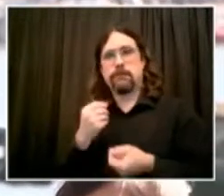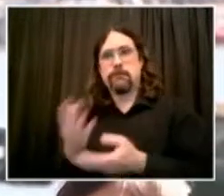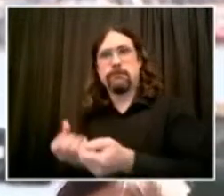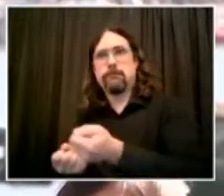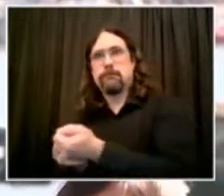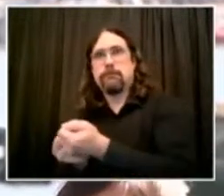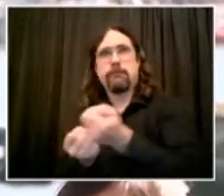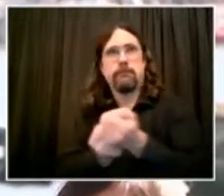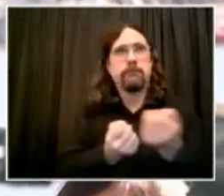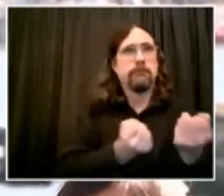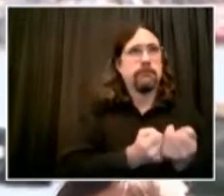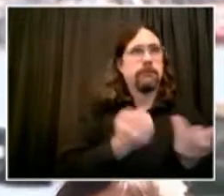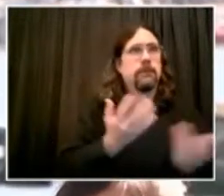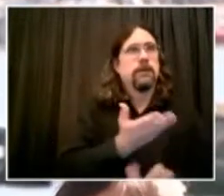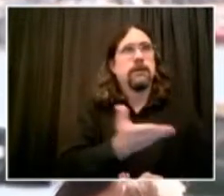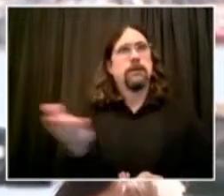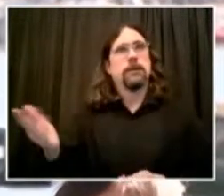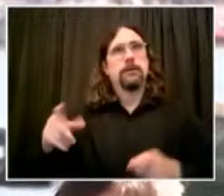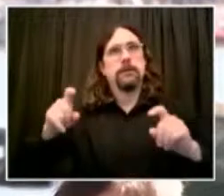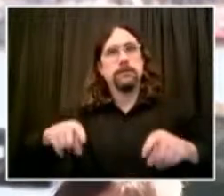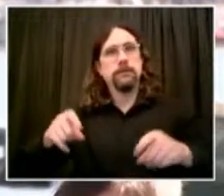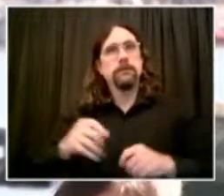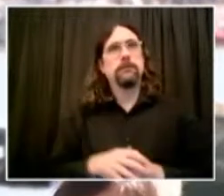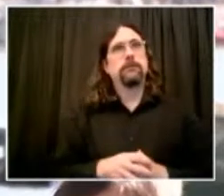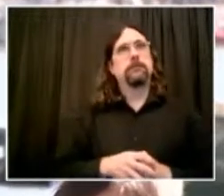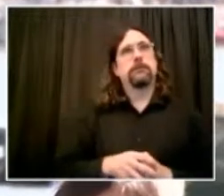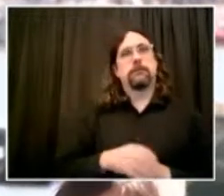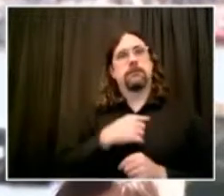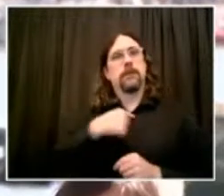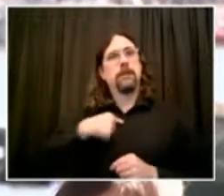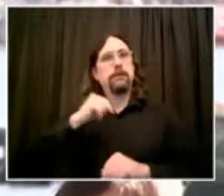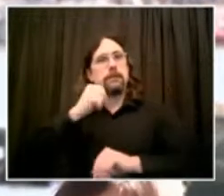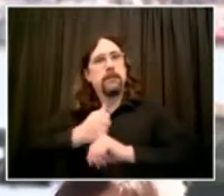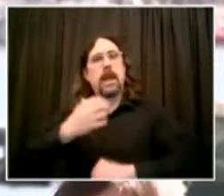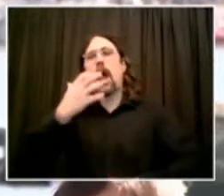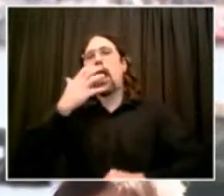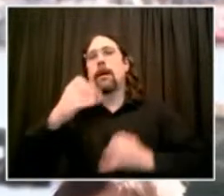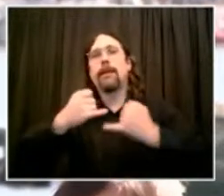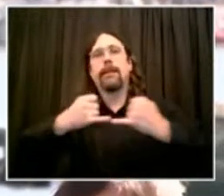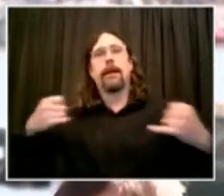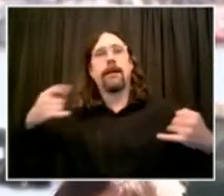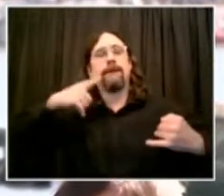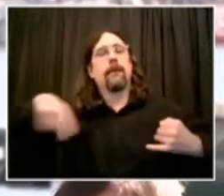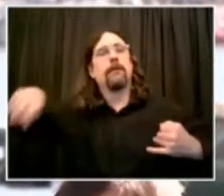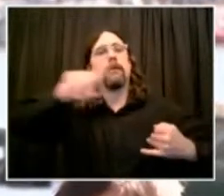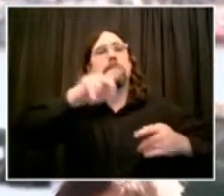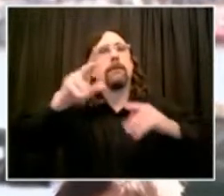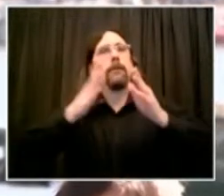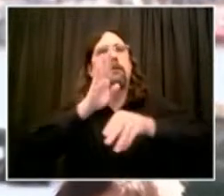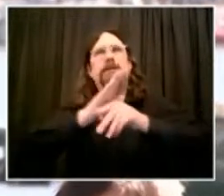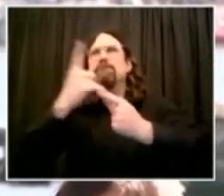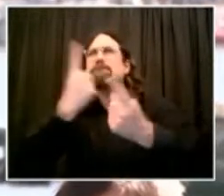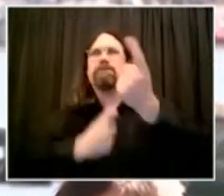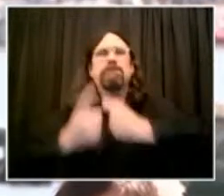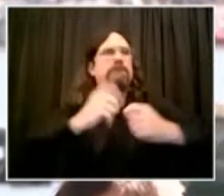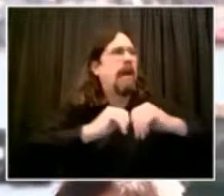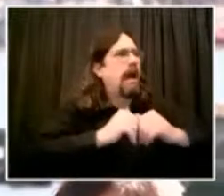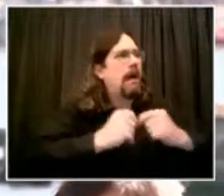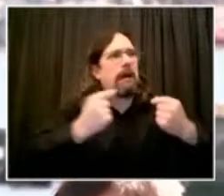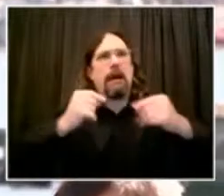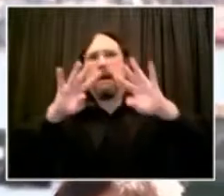critical for our small businesses. If you have questions and need one-on-one assistance, call our Restart hotline